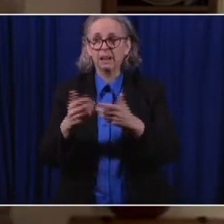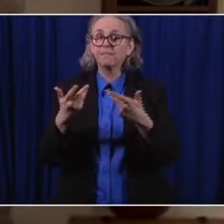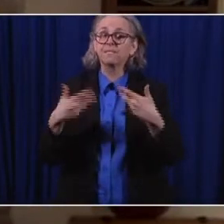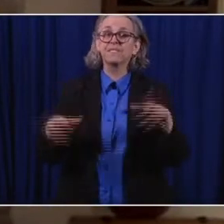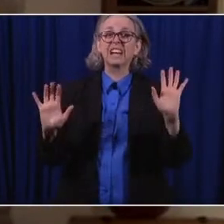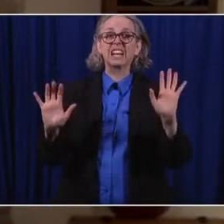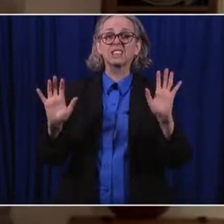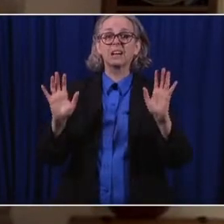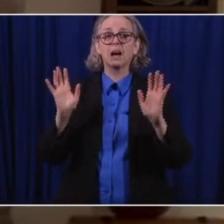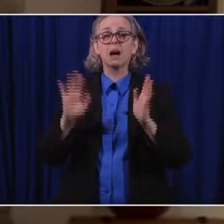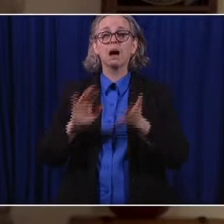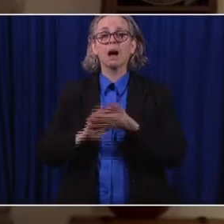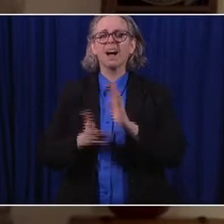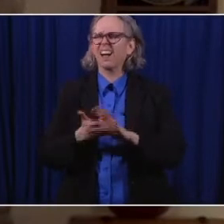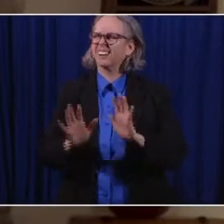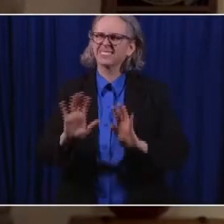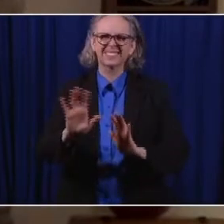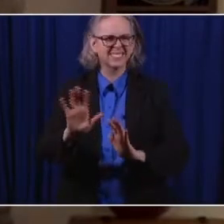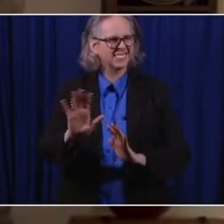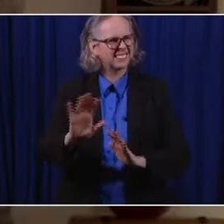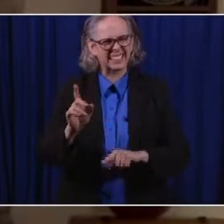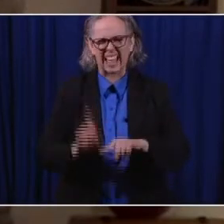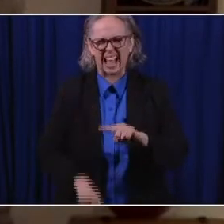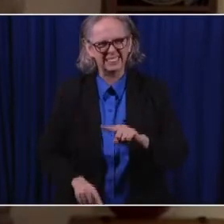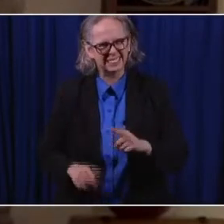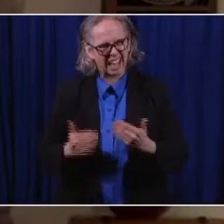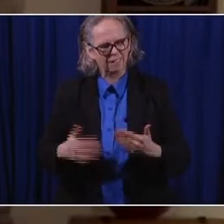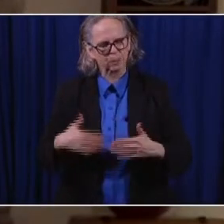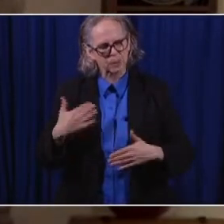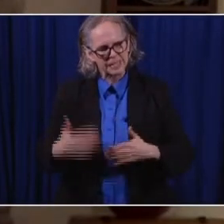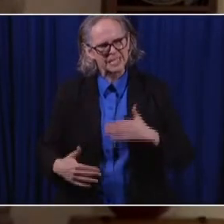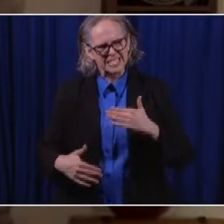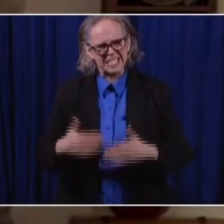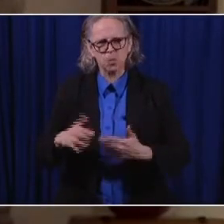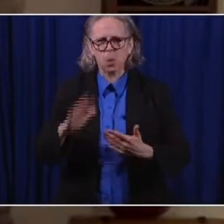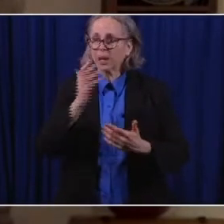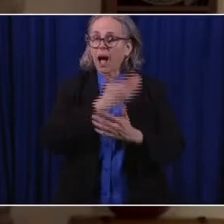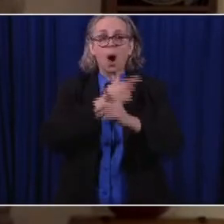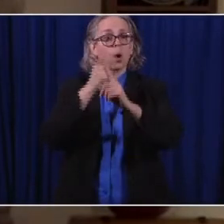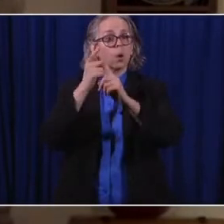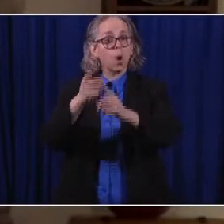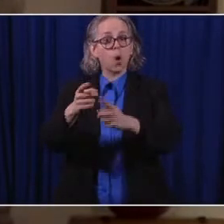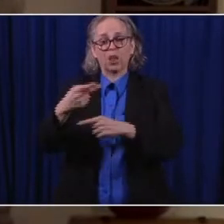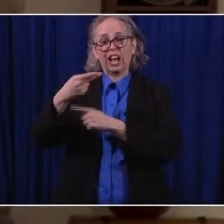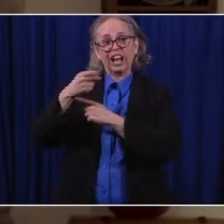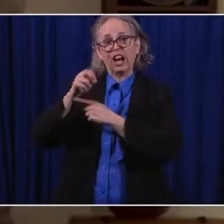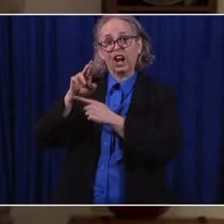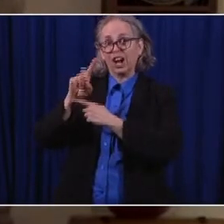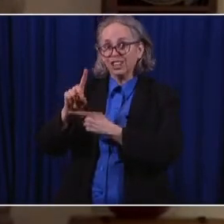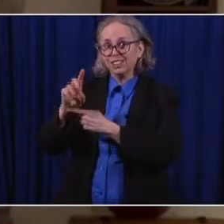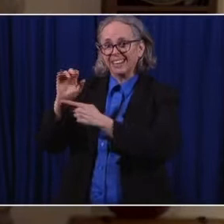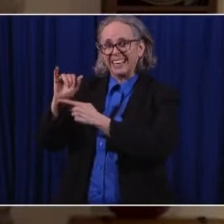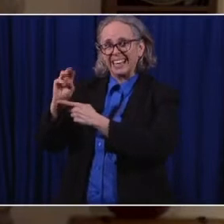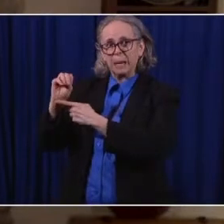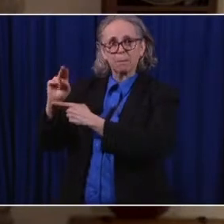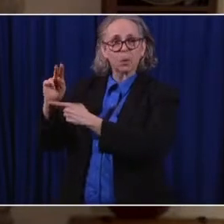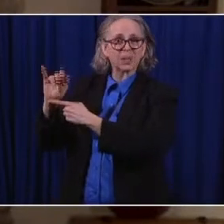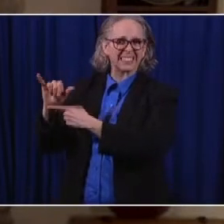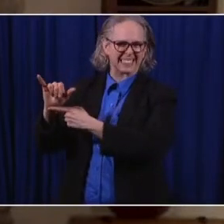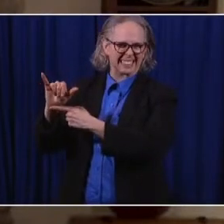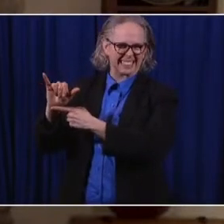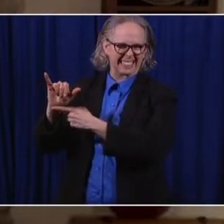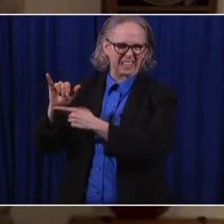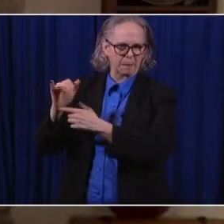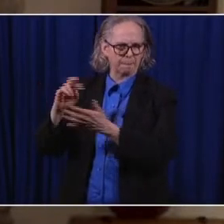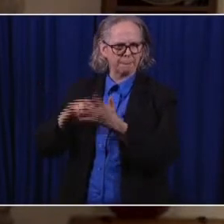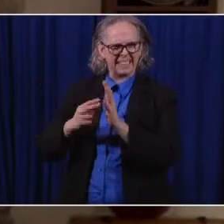we ultimately want to get that herd immunity, which, I'm told is somewhere between 70,